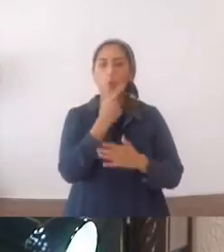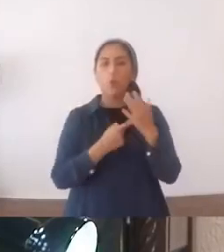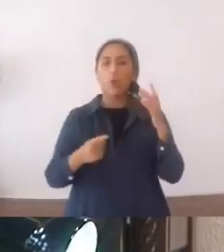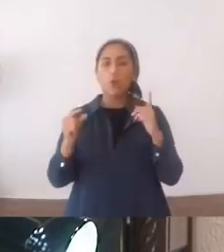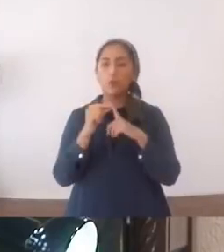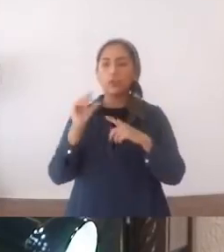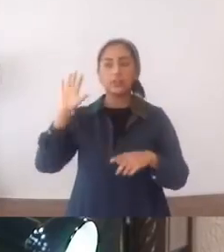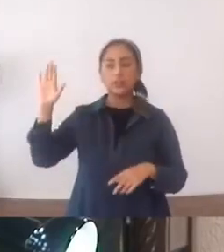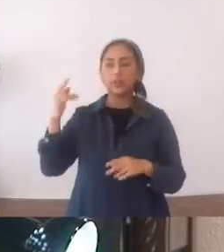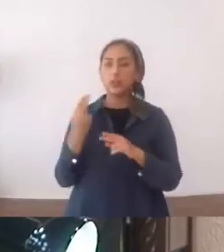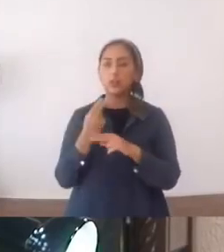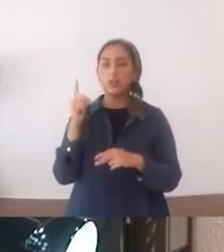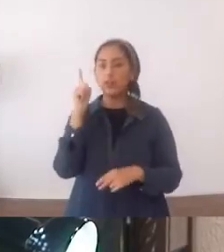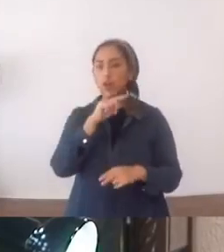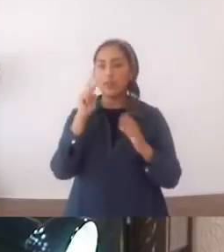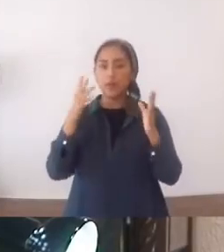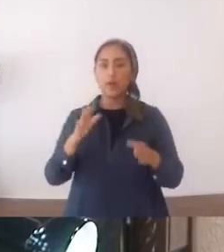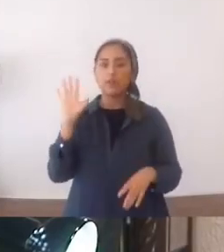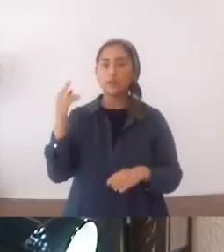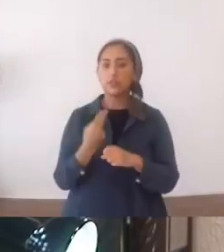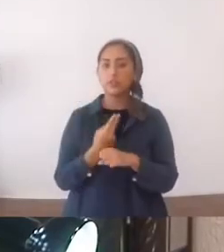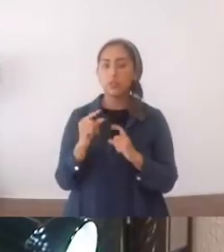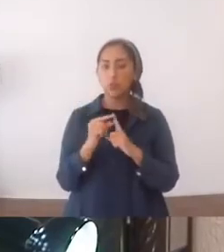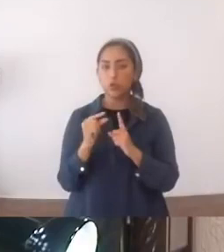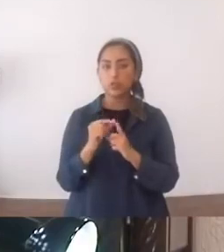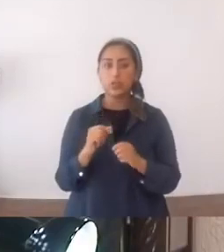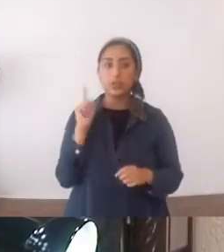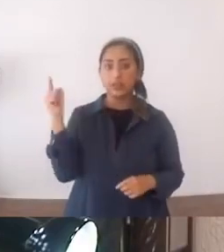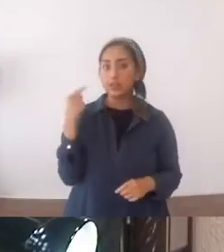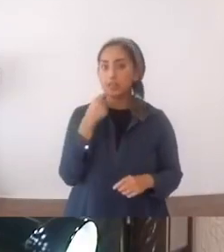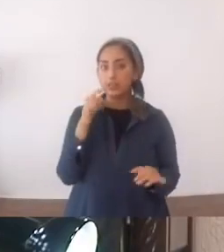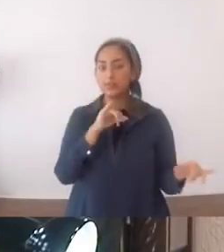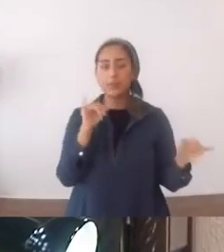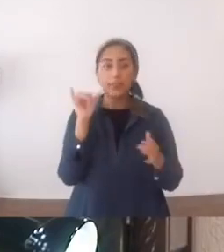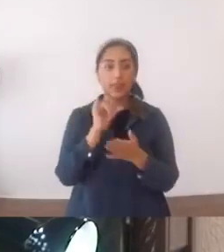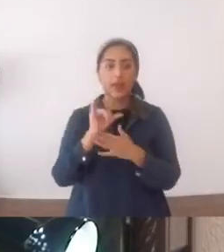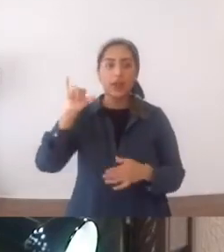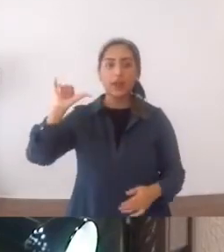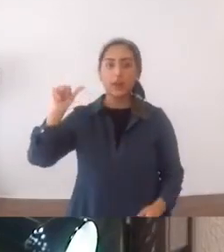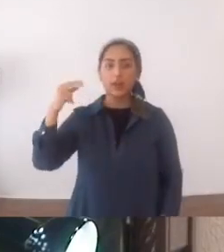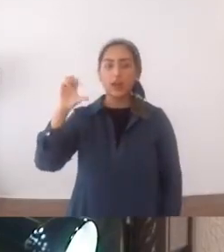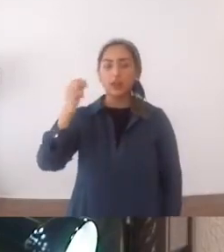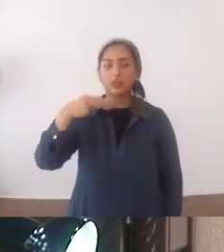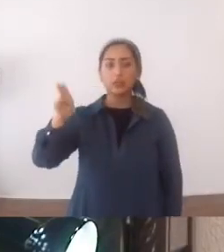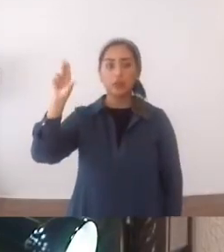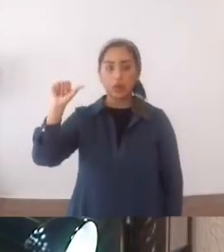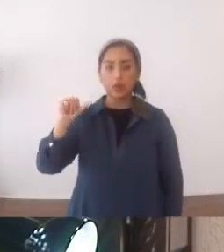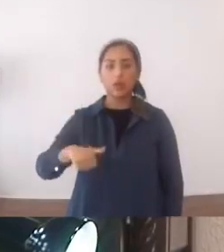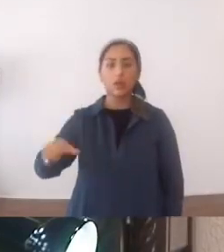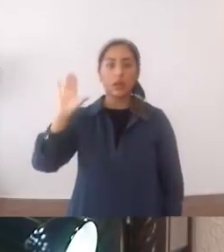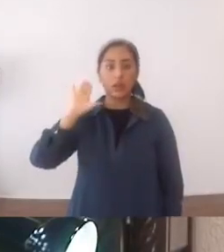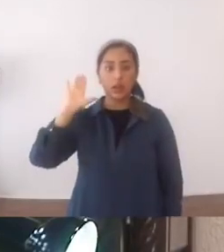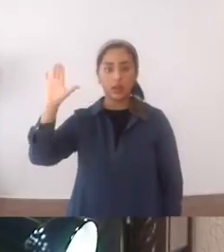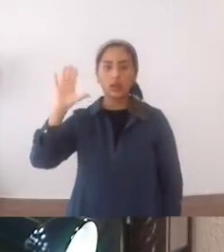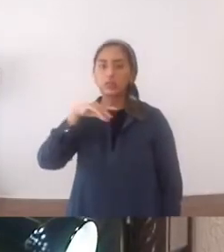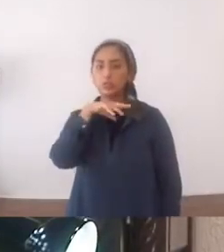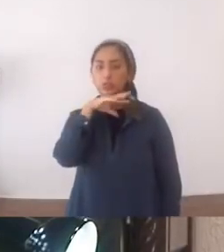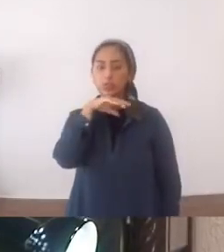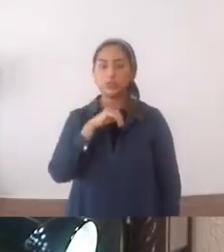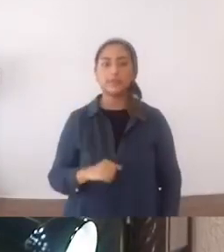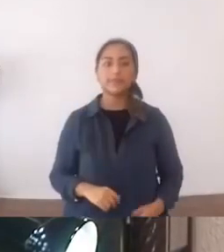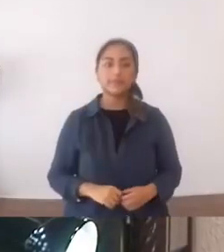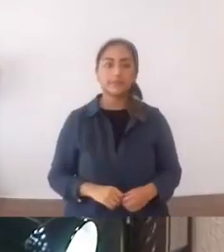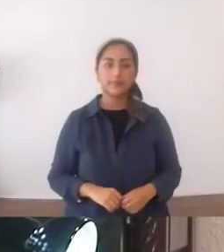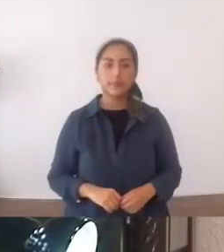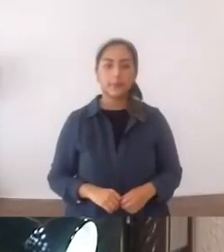van a ver qué adulteress, palabras utiliza el falso profeta. you're going to see the kind of word that the fake Dice prophet también uses. que Yahshua And he also says that es